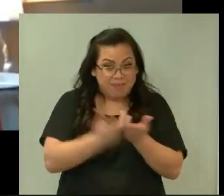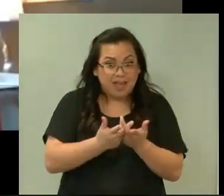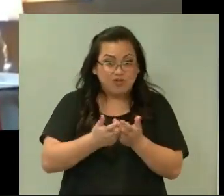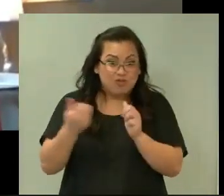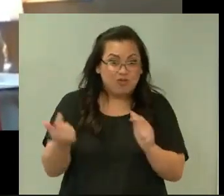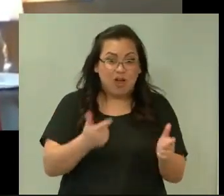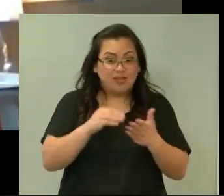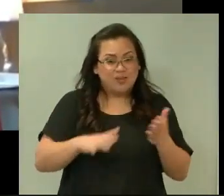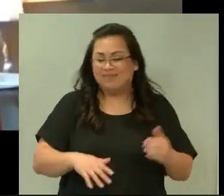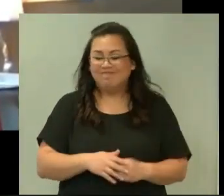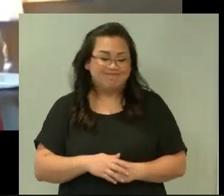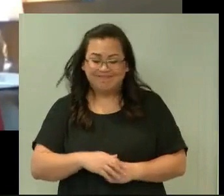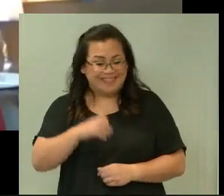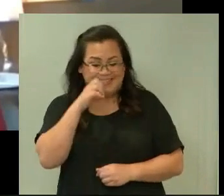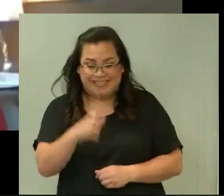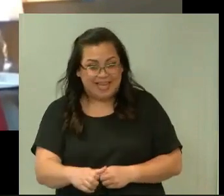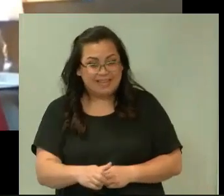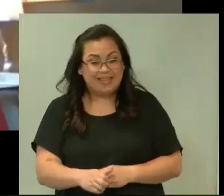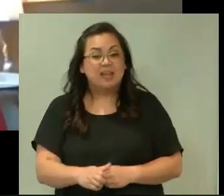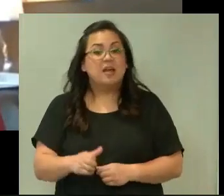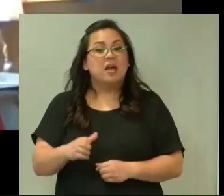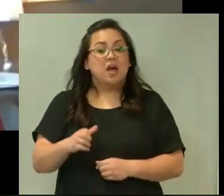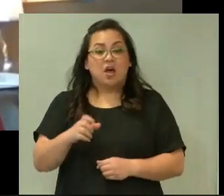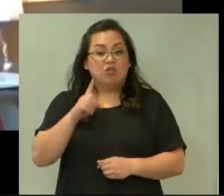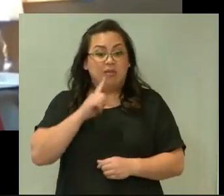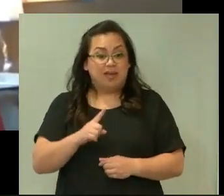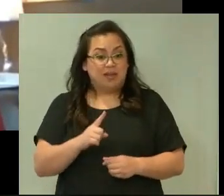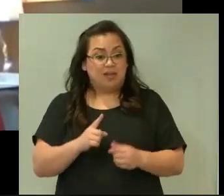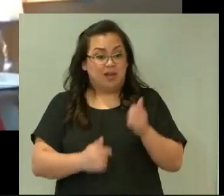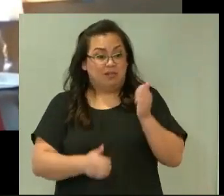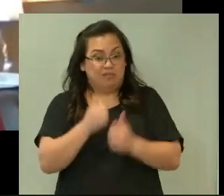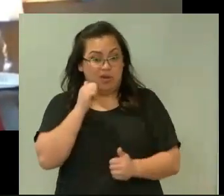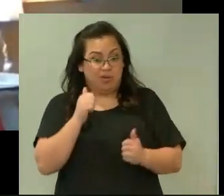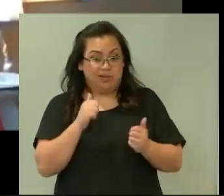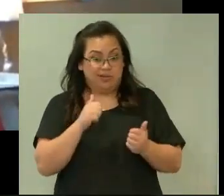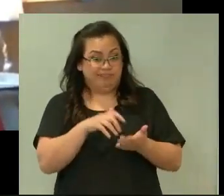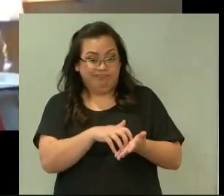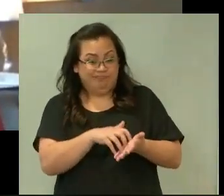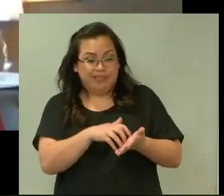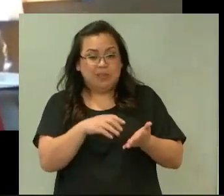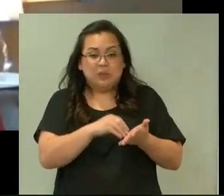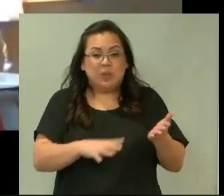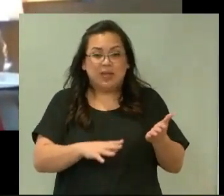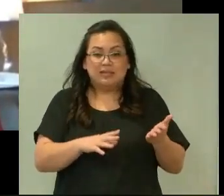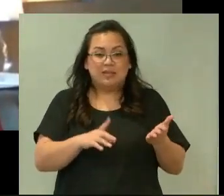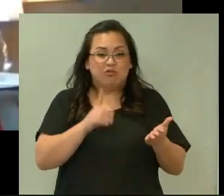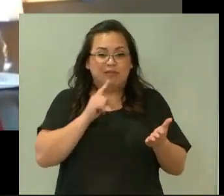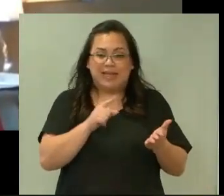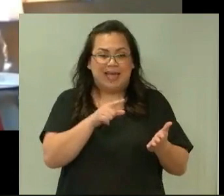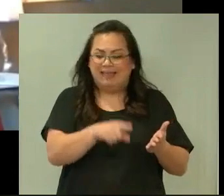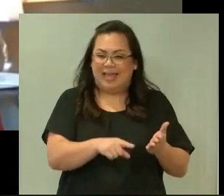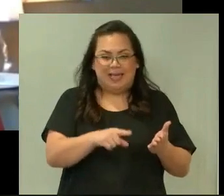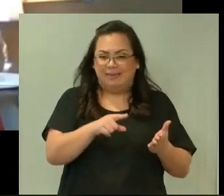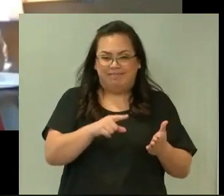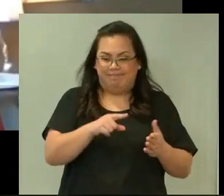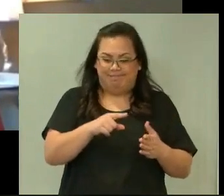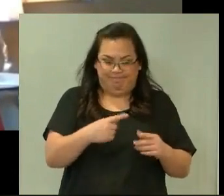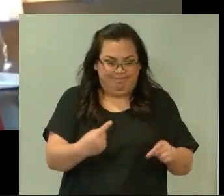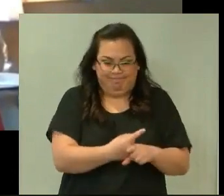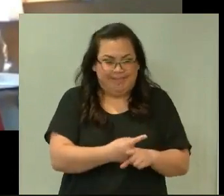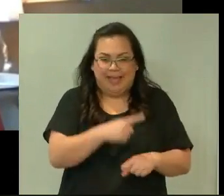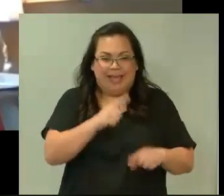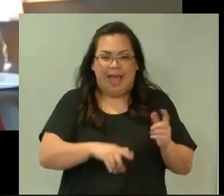doesn't. It truly disadvantages our most vulnerable students. There's no learning from home for our families without a